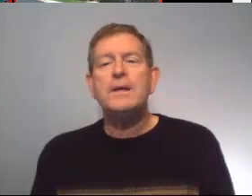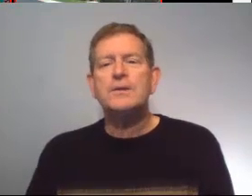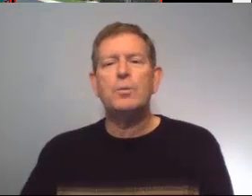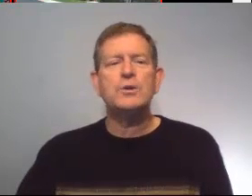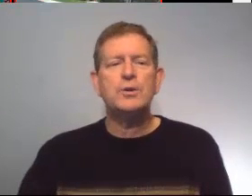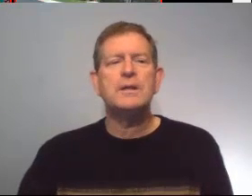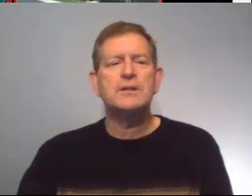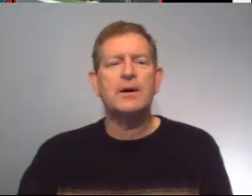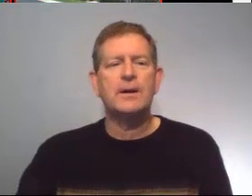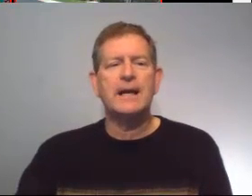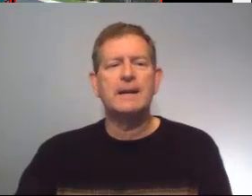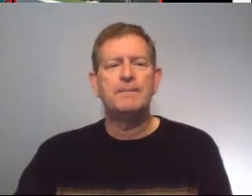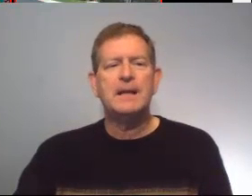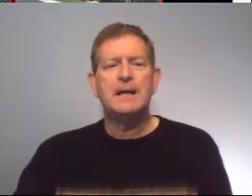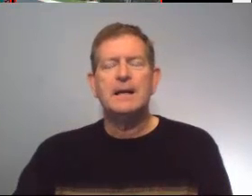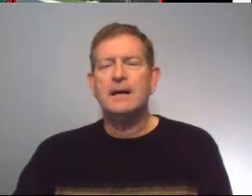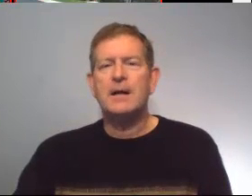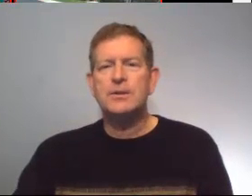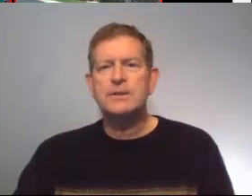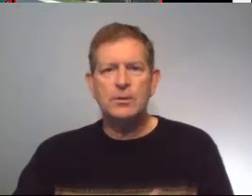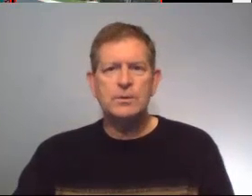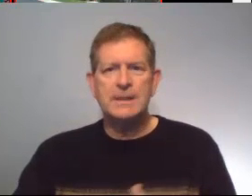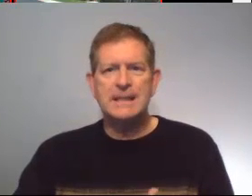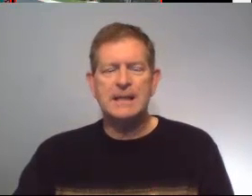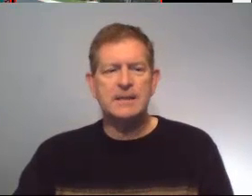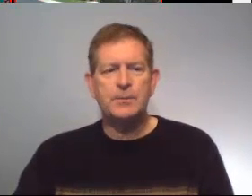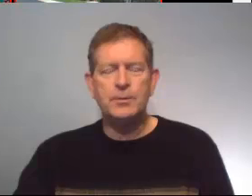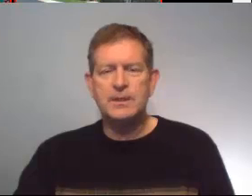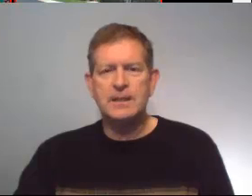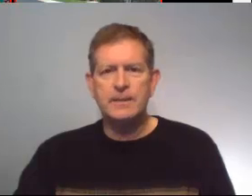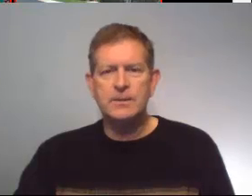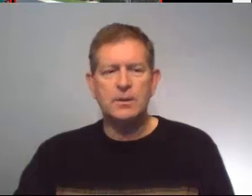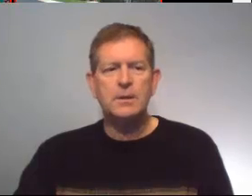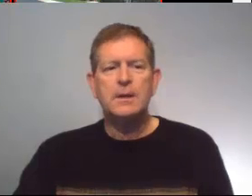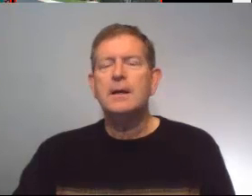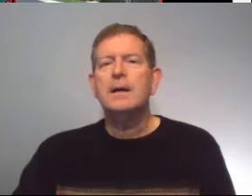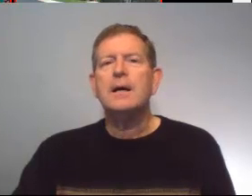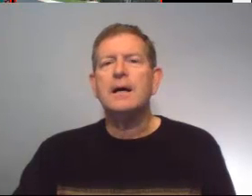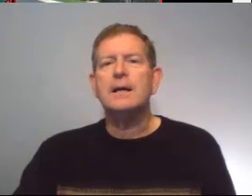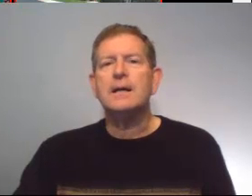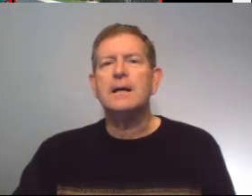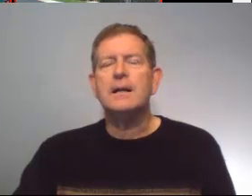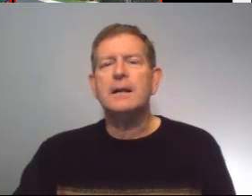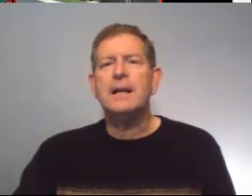Now, what should these sound like? I'll just use the word tele as opposed to televisión.